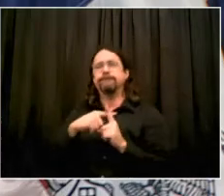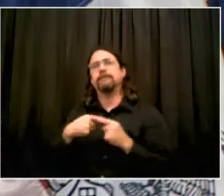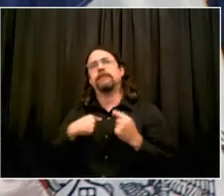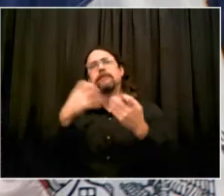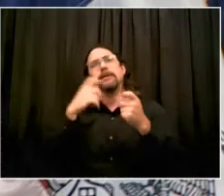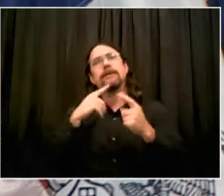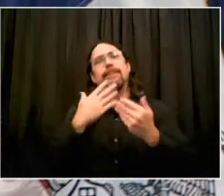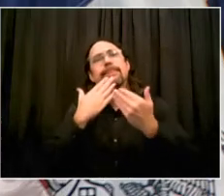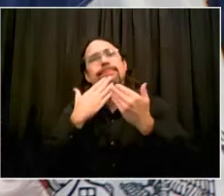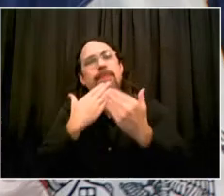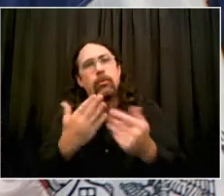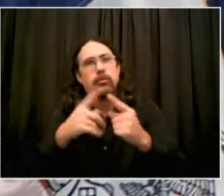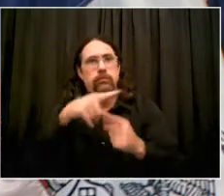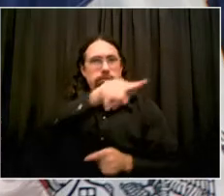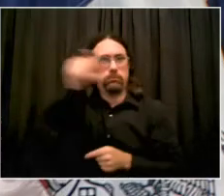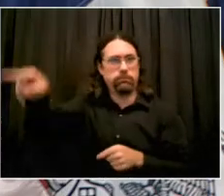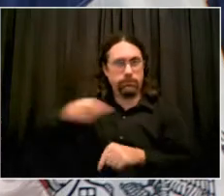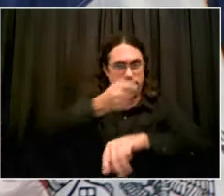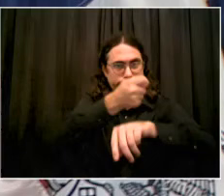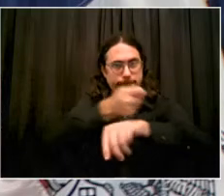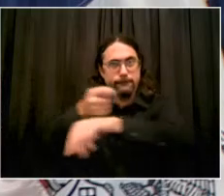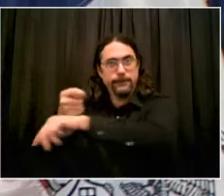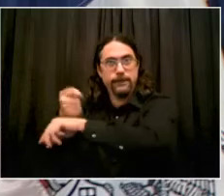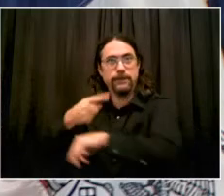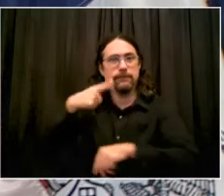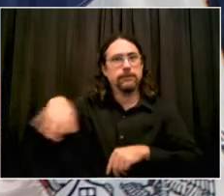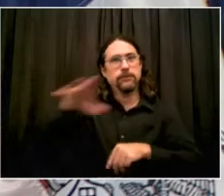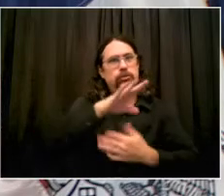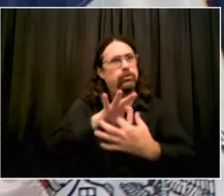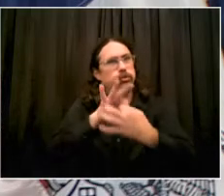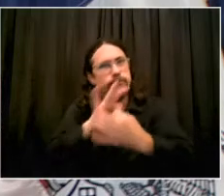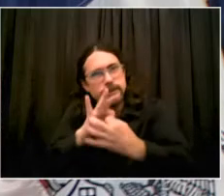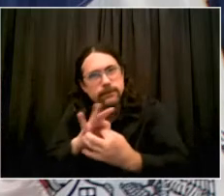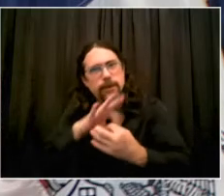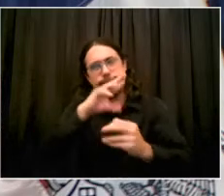few minutes ago on the call, and we are going to stay in constant contact.